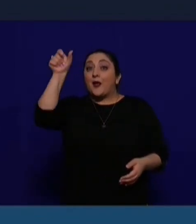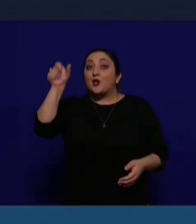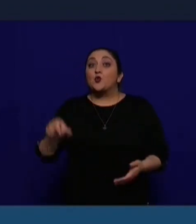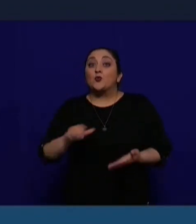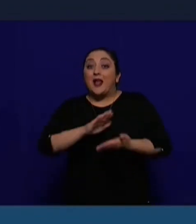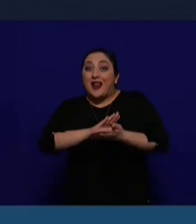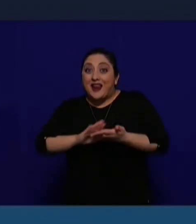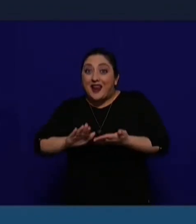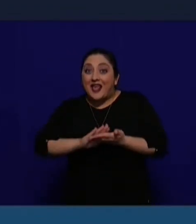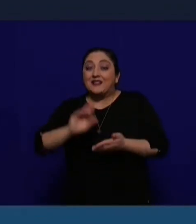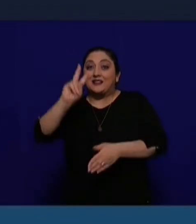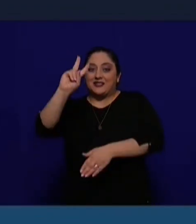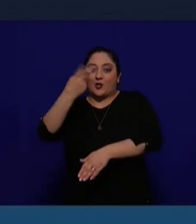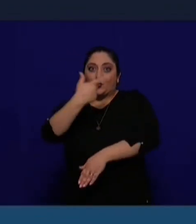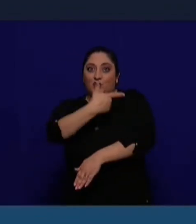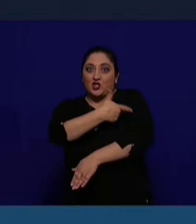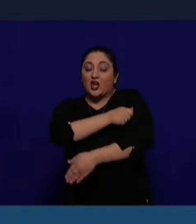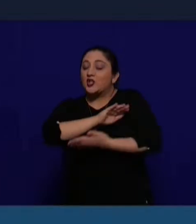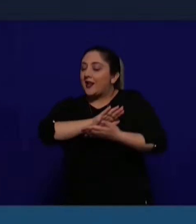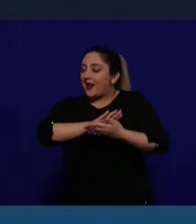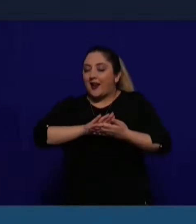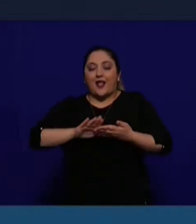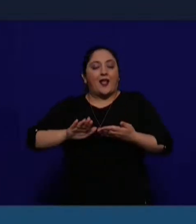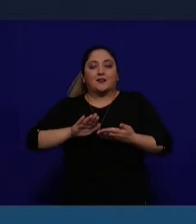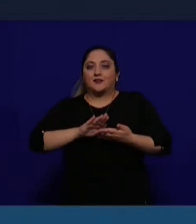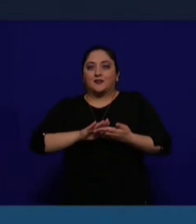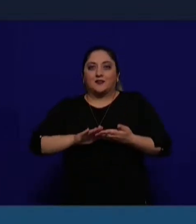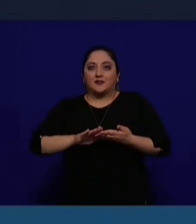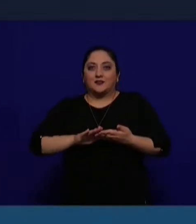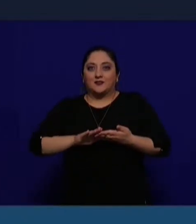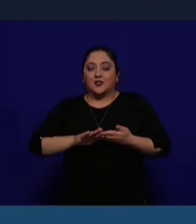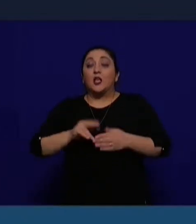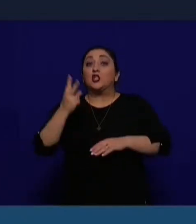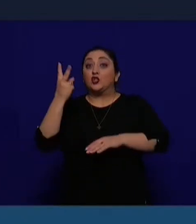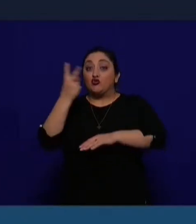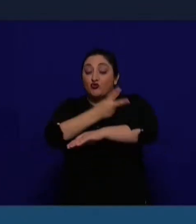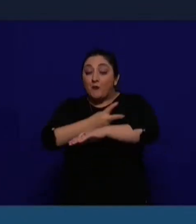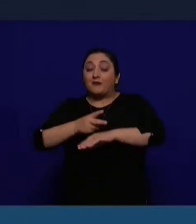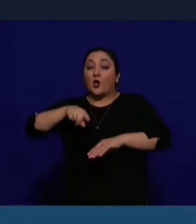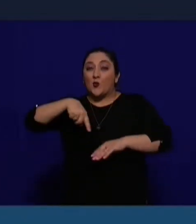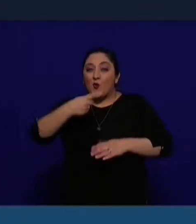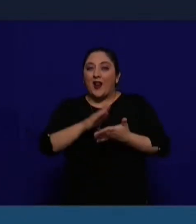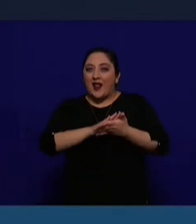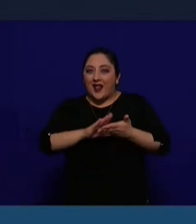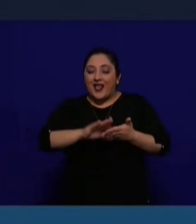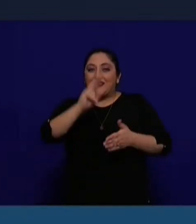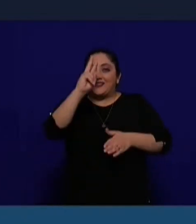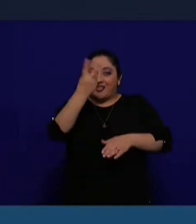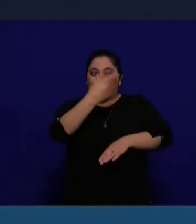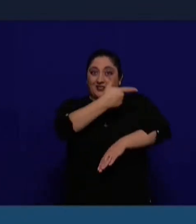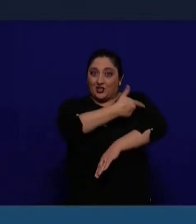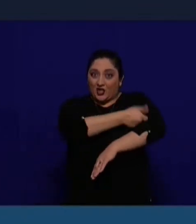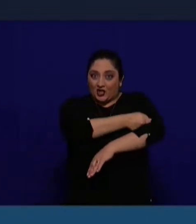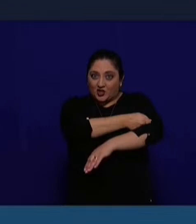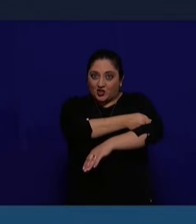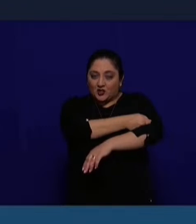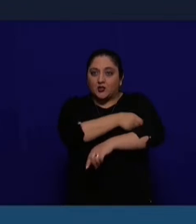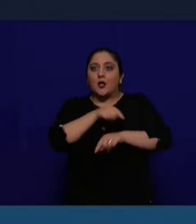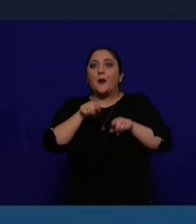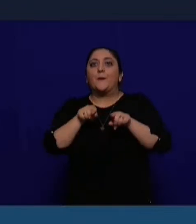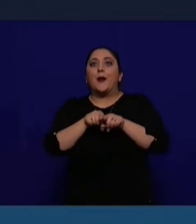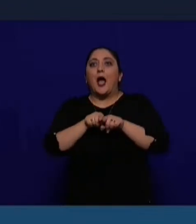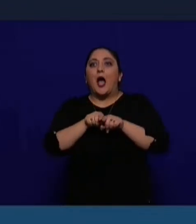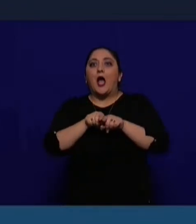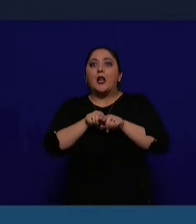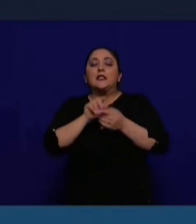ikollhom żewġ dożi ta' tilqim u jkunu għaddew ukoll ġimmatejn minn wara li jkunu ħadu żewġ dożi l dawn ikollhom ukoll dak li